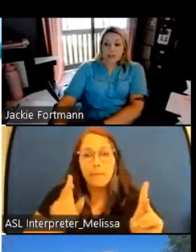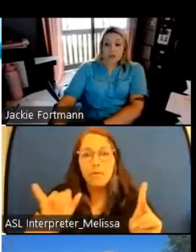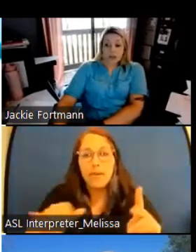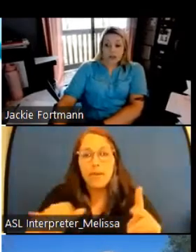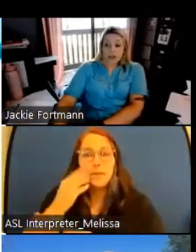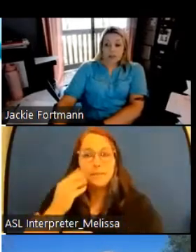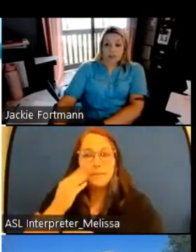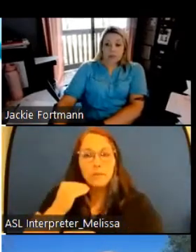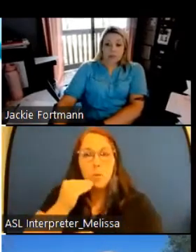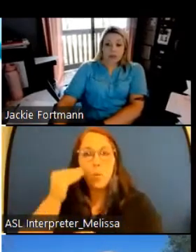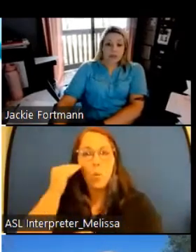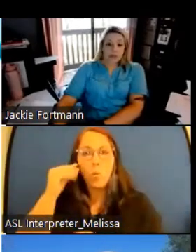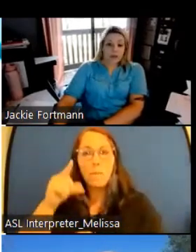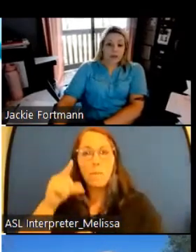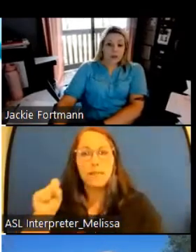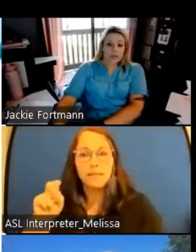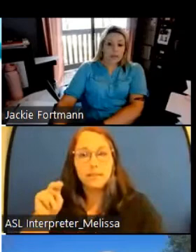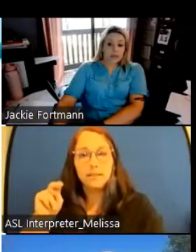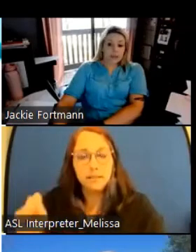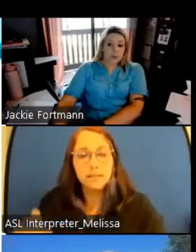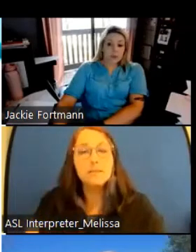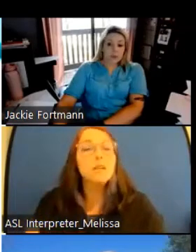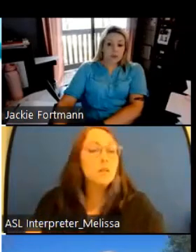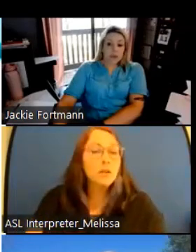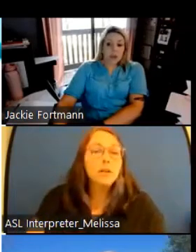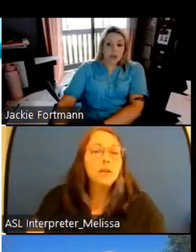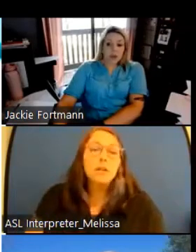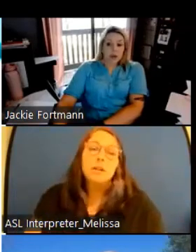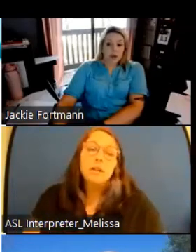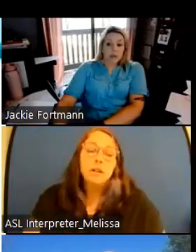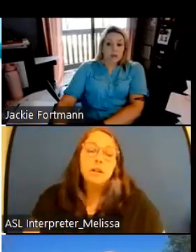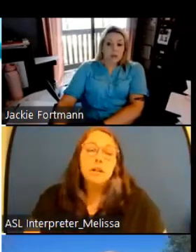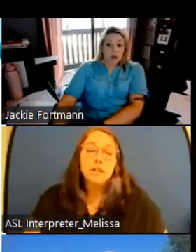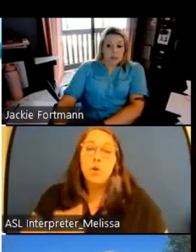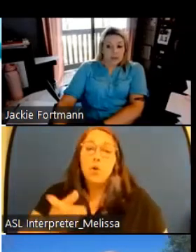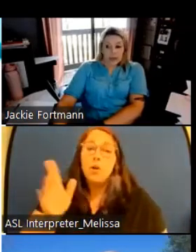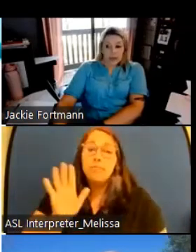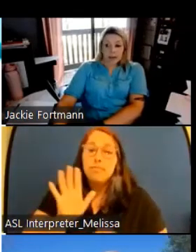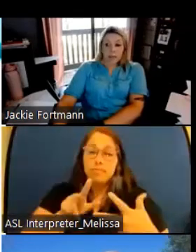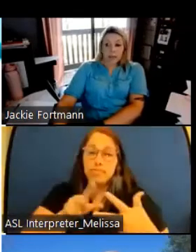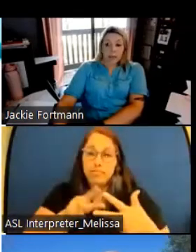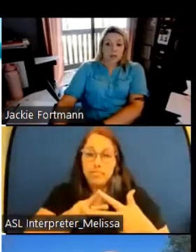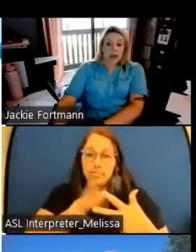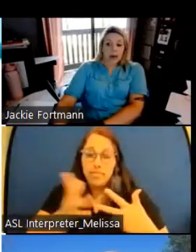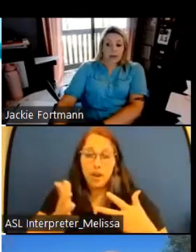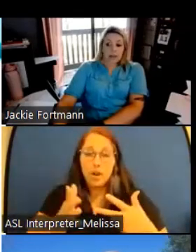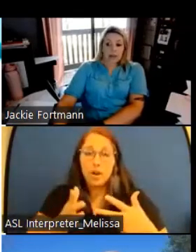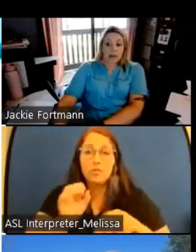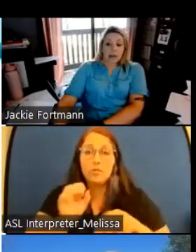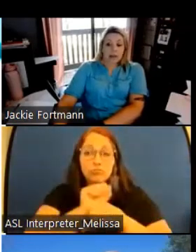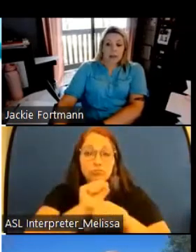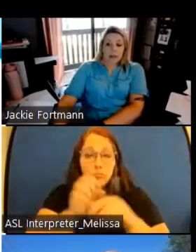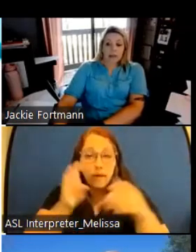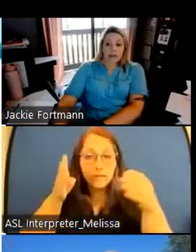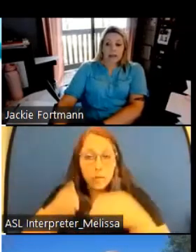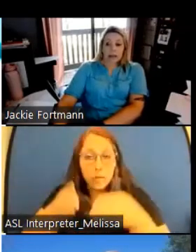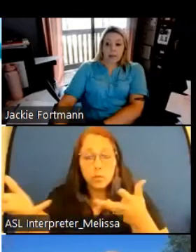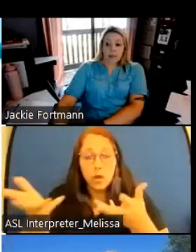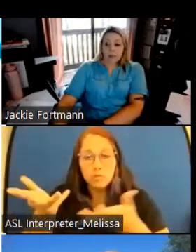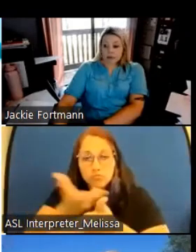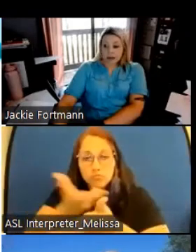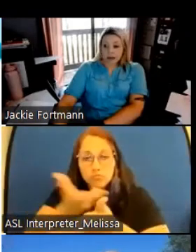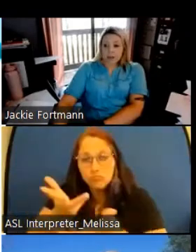is to engage and build trust with homeless individuals with the hopes of getting them into housing, and in the